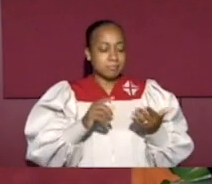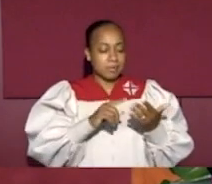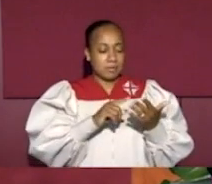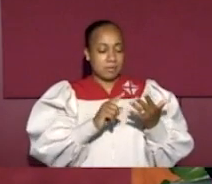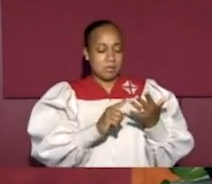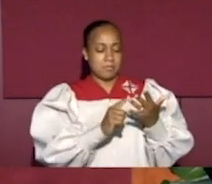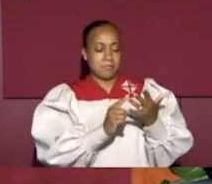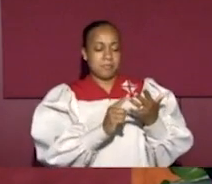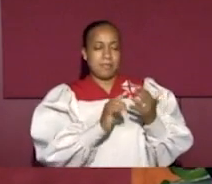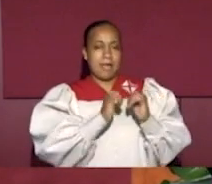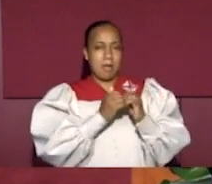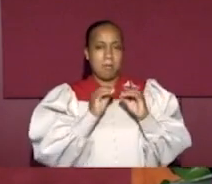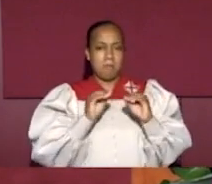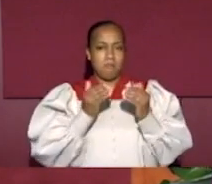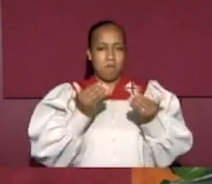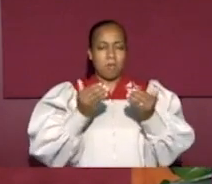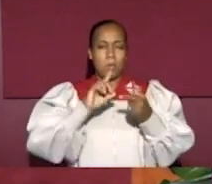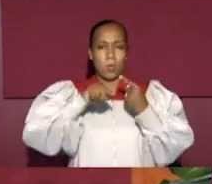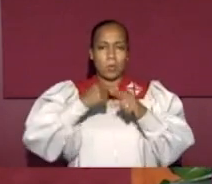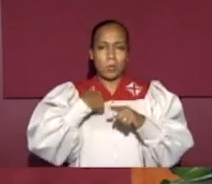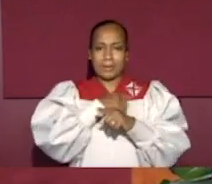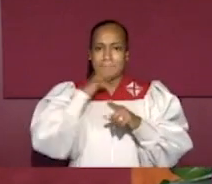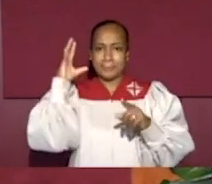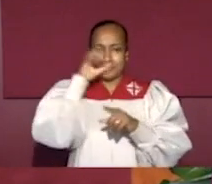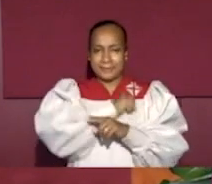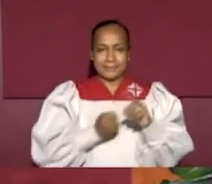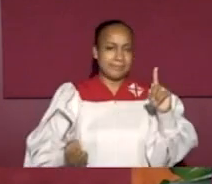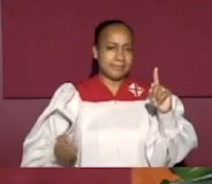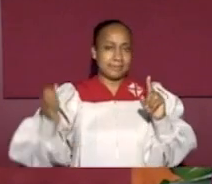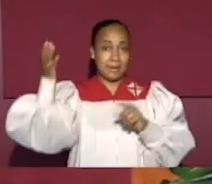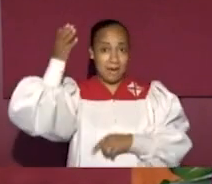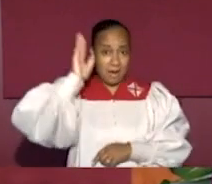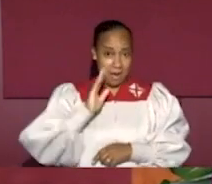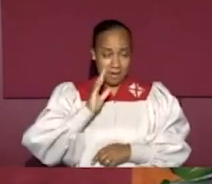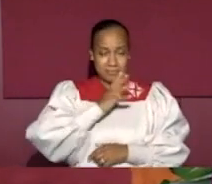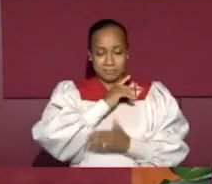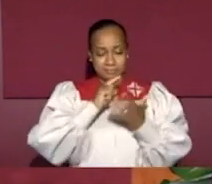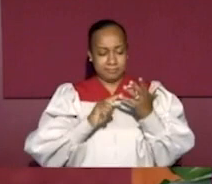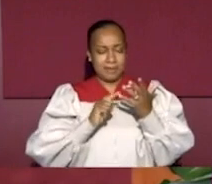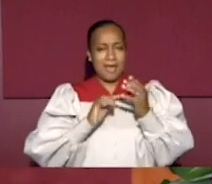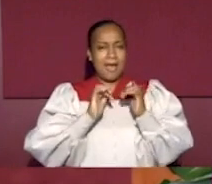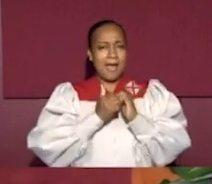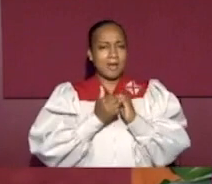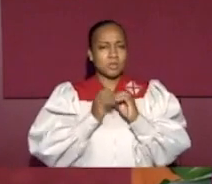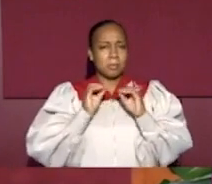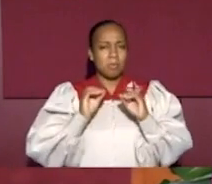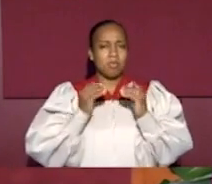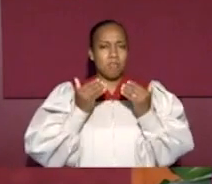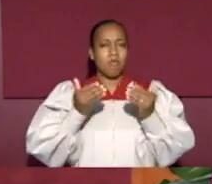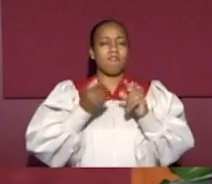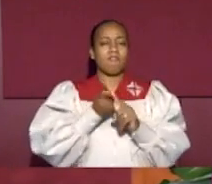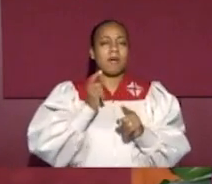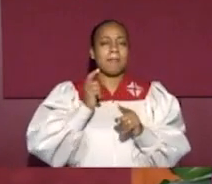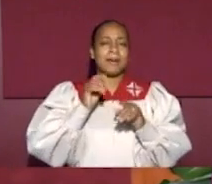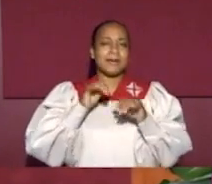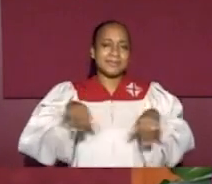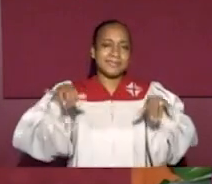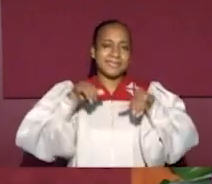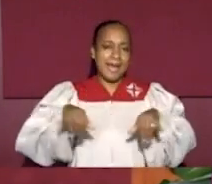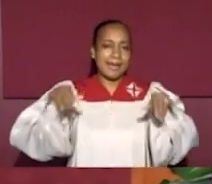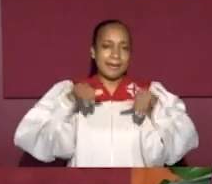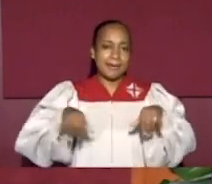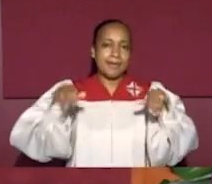learn how to move forward when we miss God. And we want to learn how to move forward from a stagnant place.